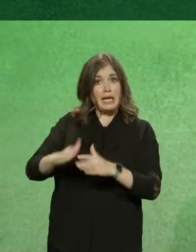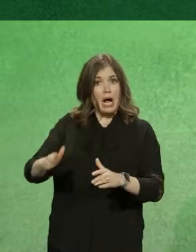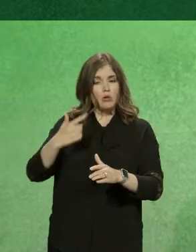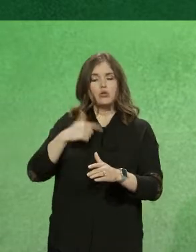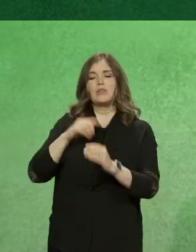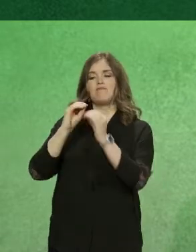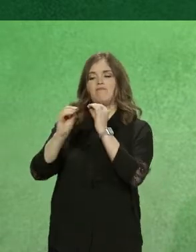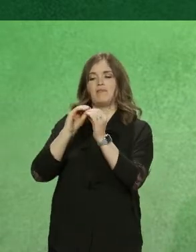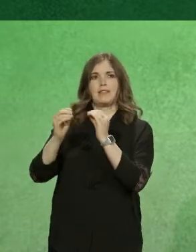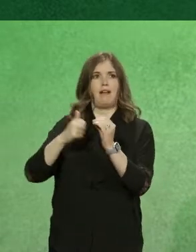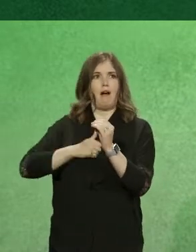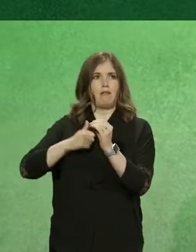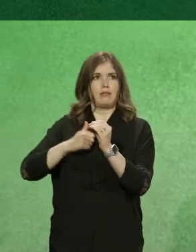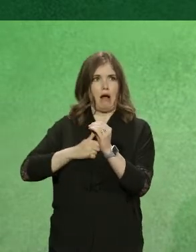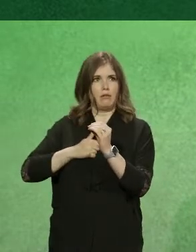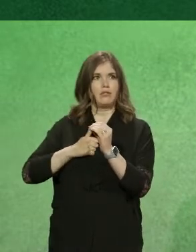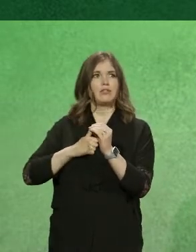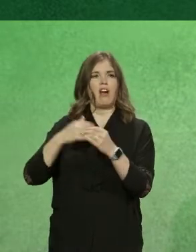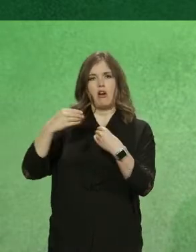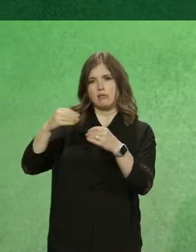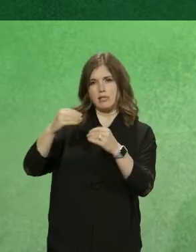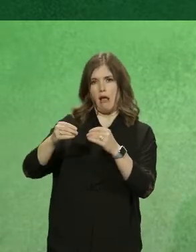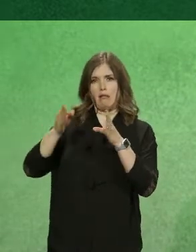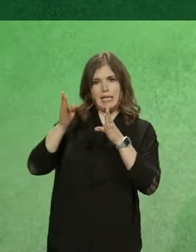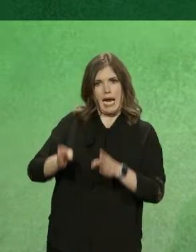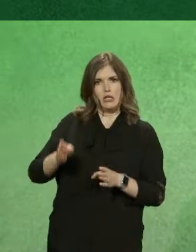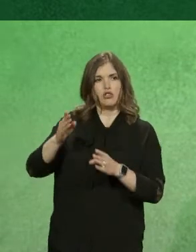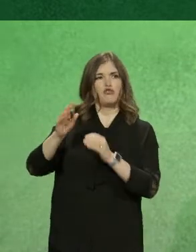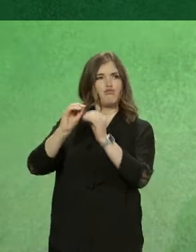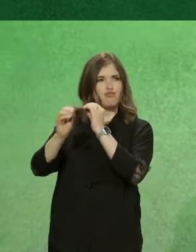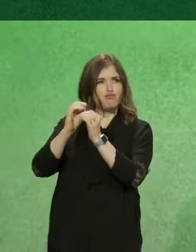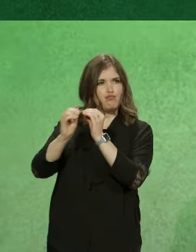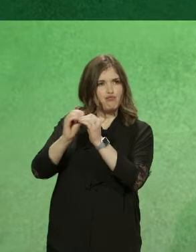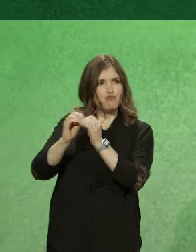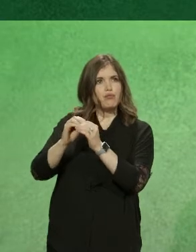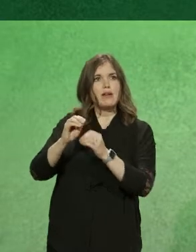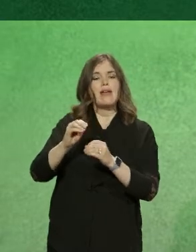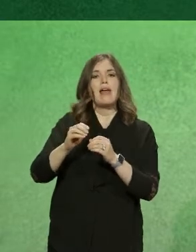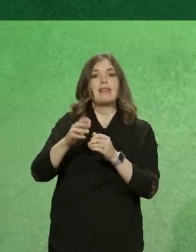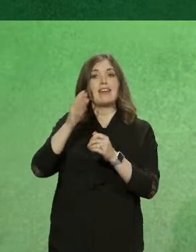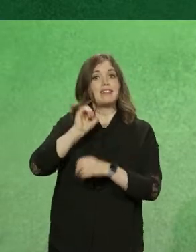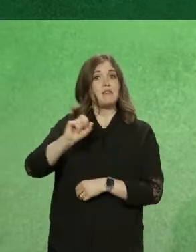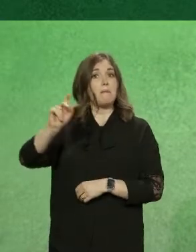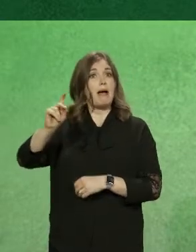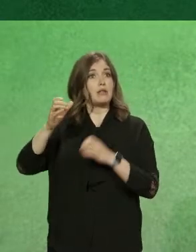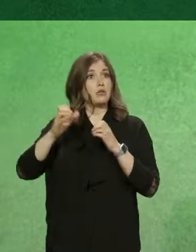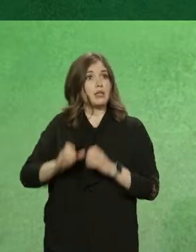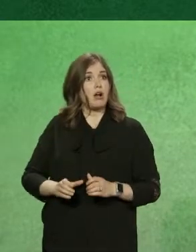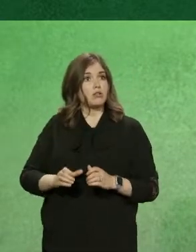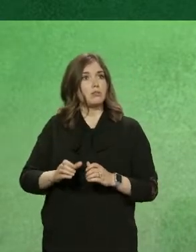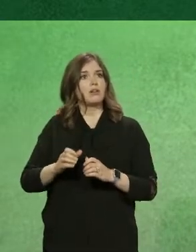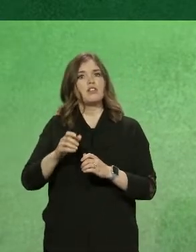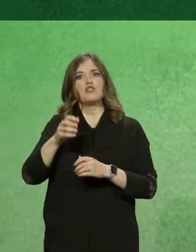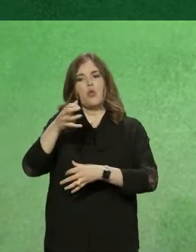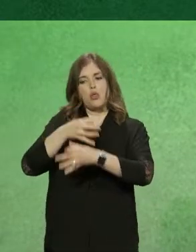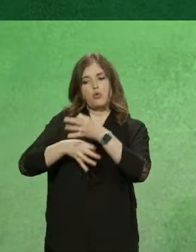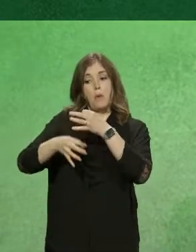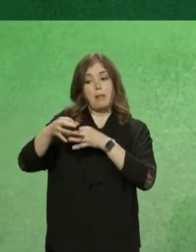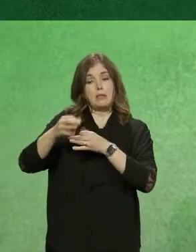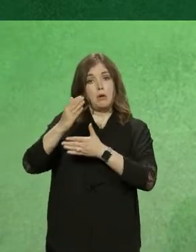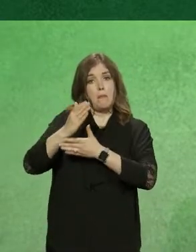trained, and then returned to the customer, of which for the irreplaceable parts are collected for